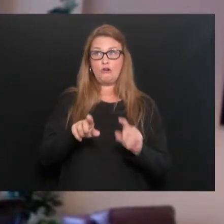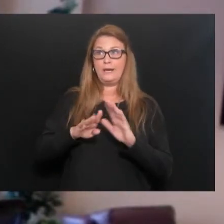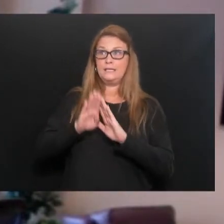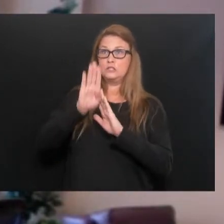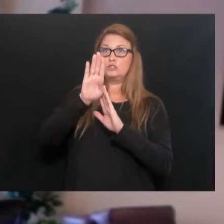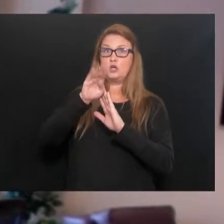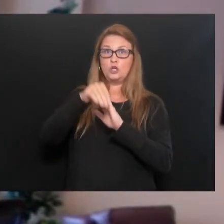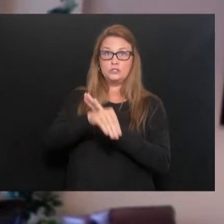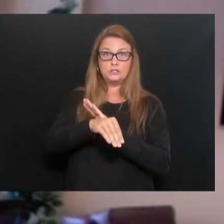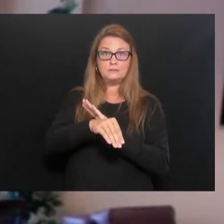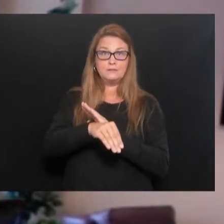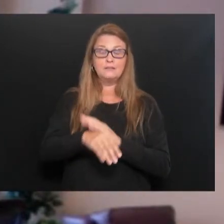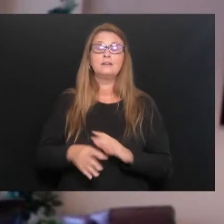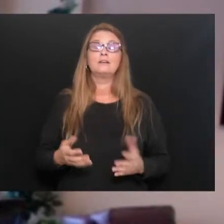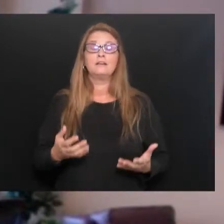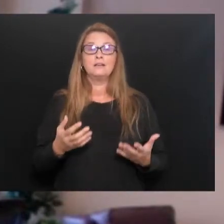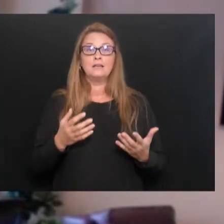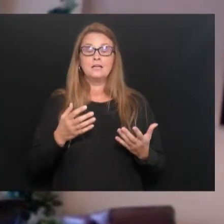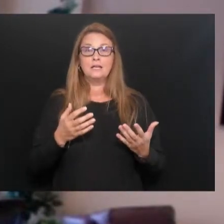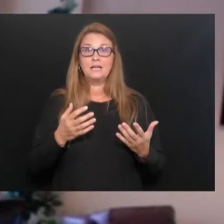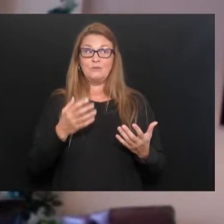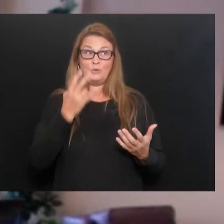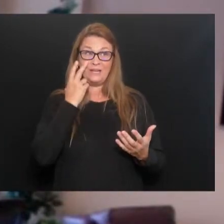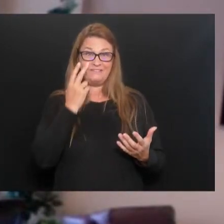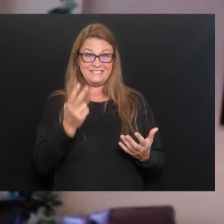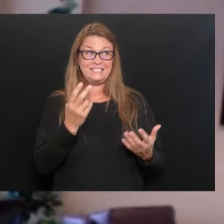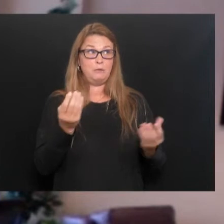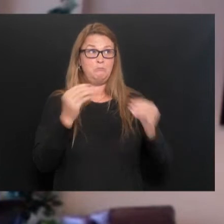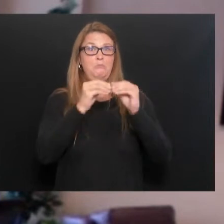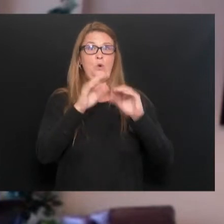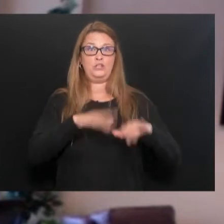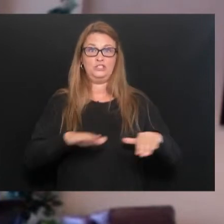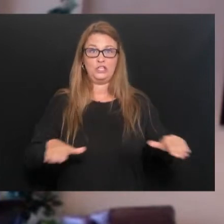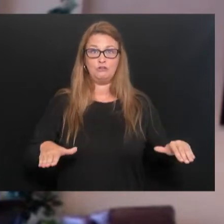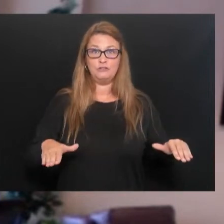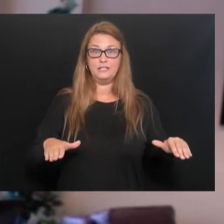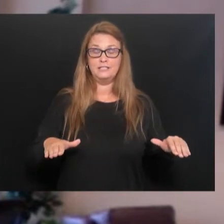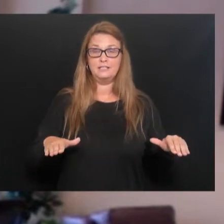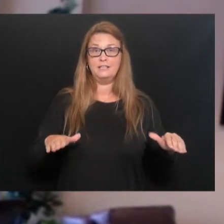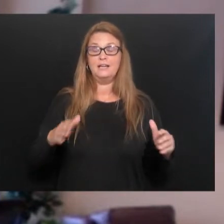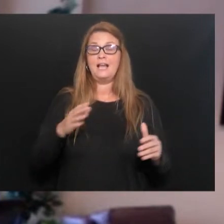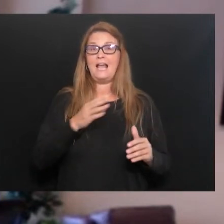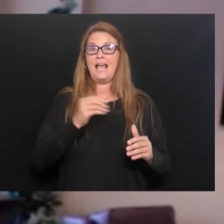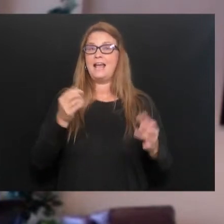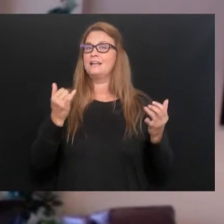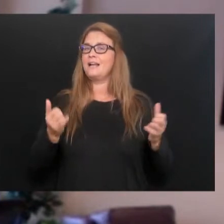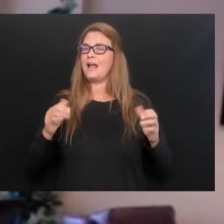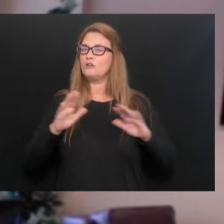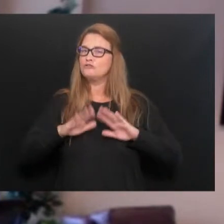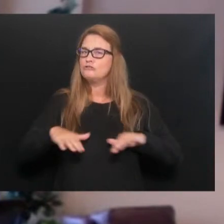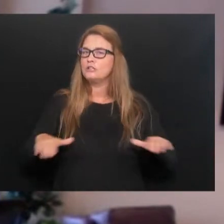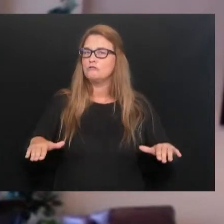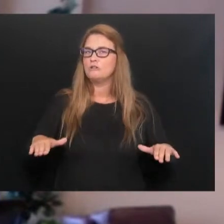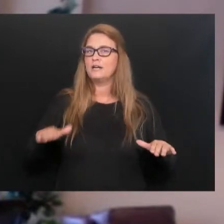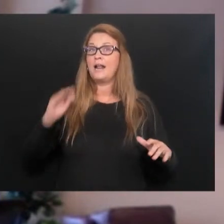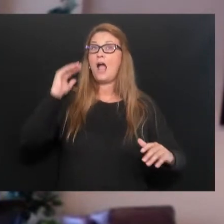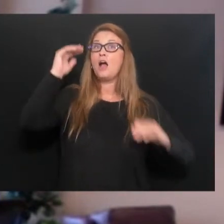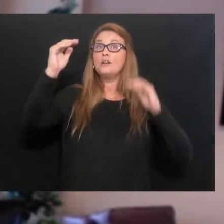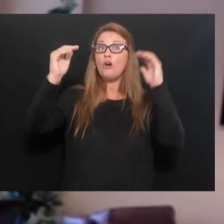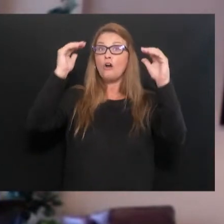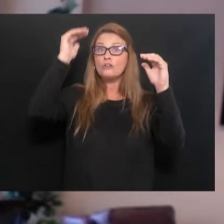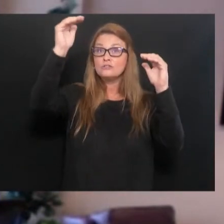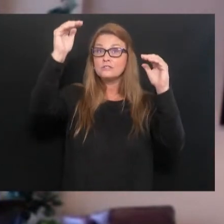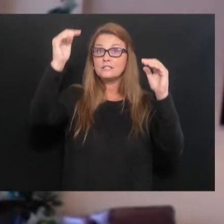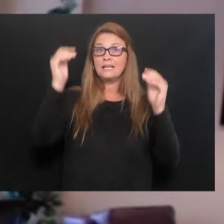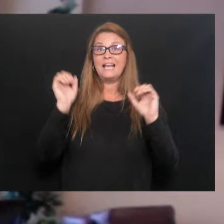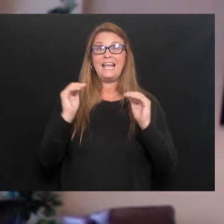be in children, and as we mentioned, the last press brief data is out now suggesting that children and adults